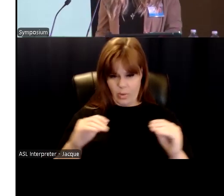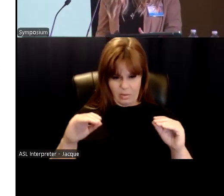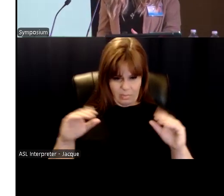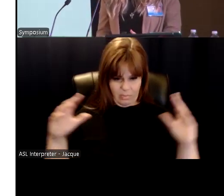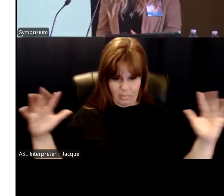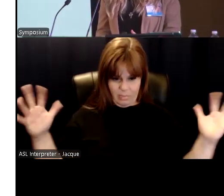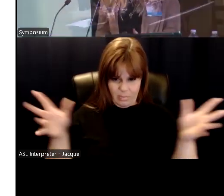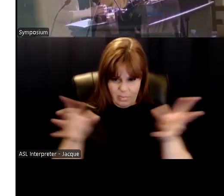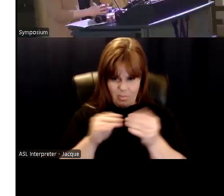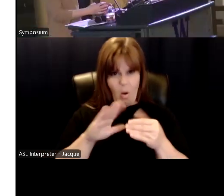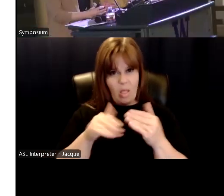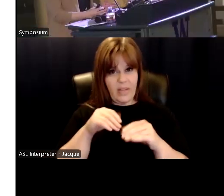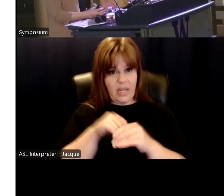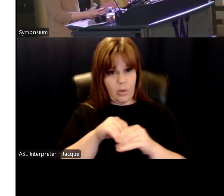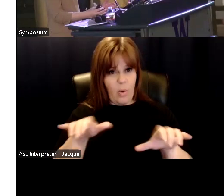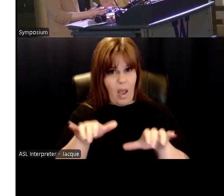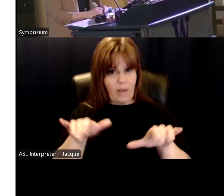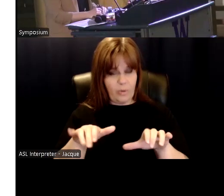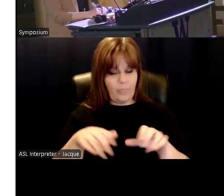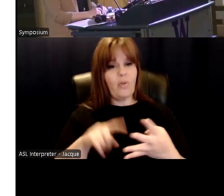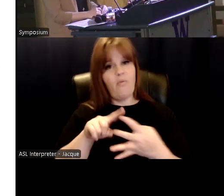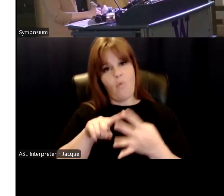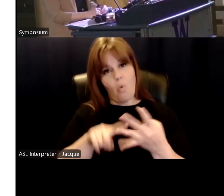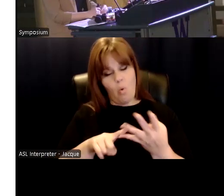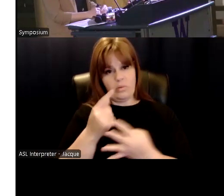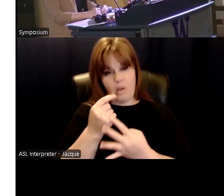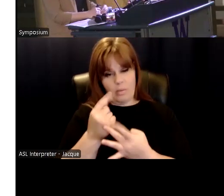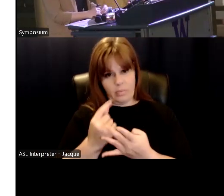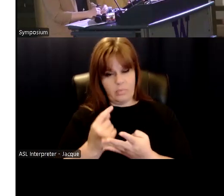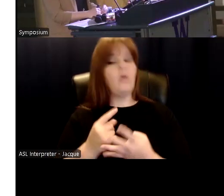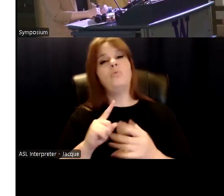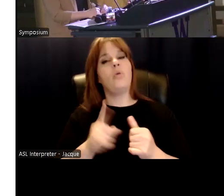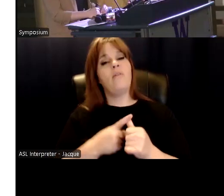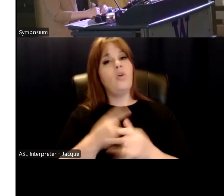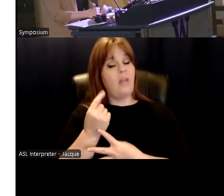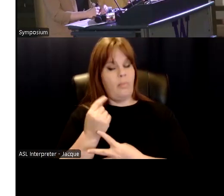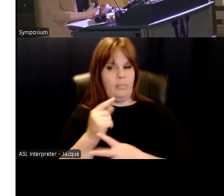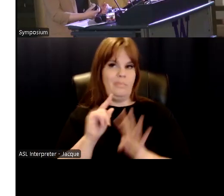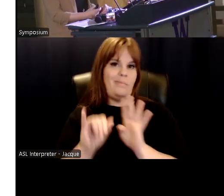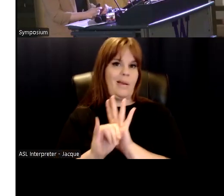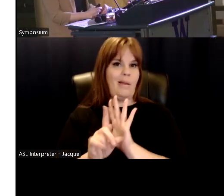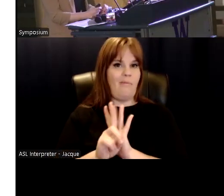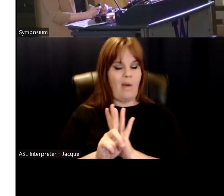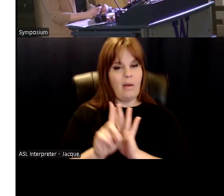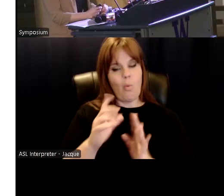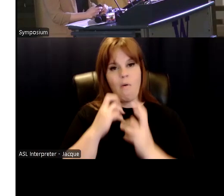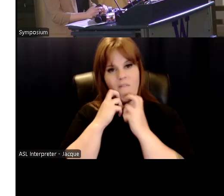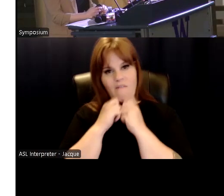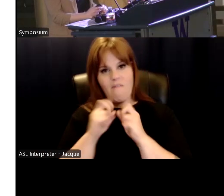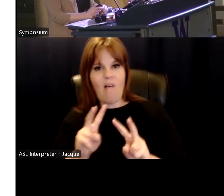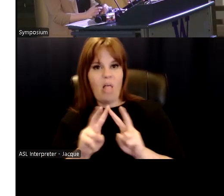though, with 4 steps. So the first step is to identify your values and your preferred